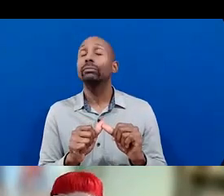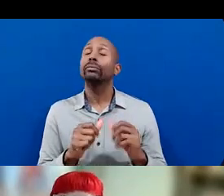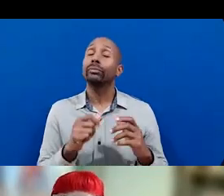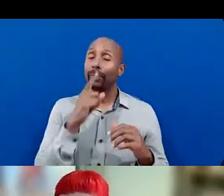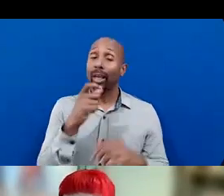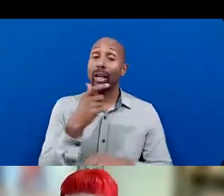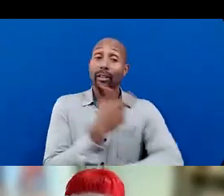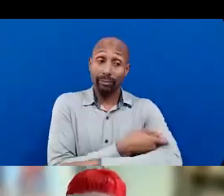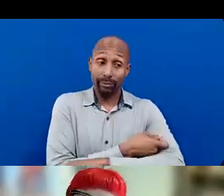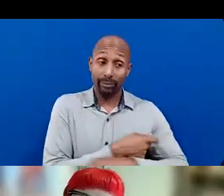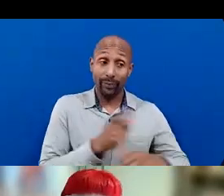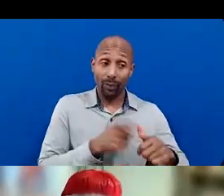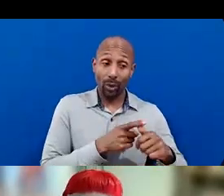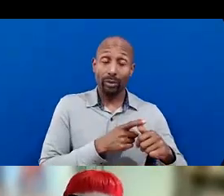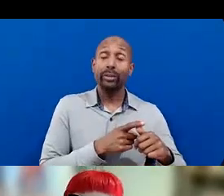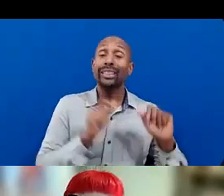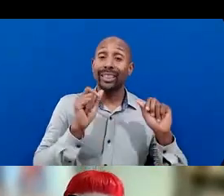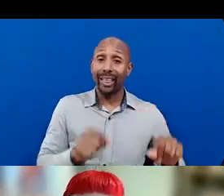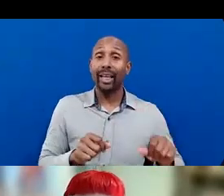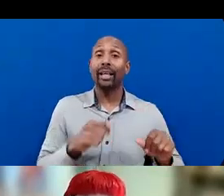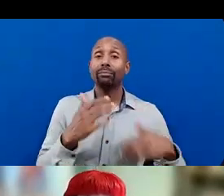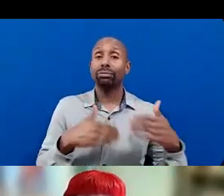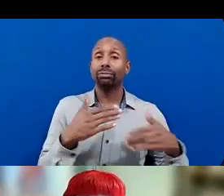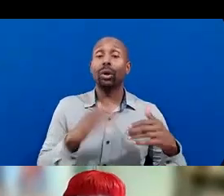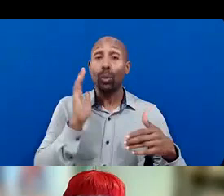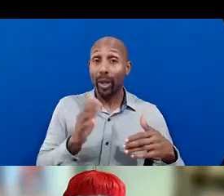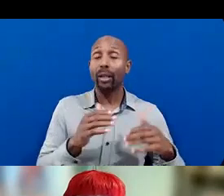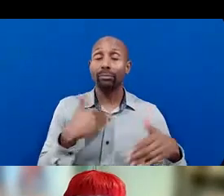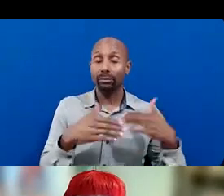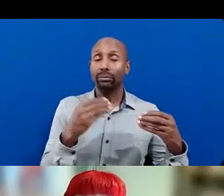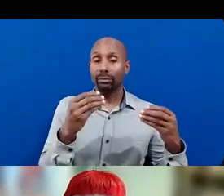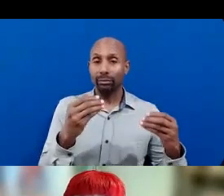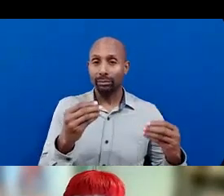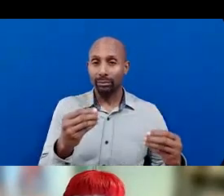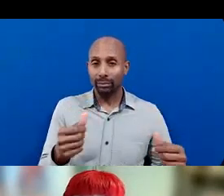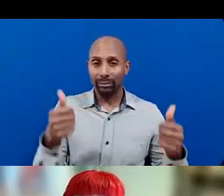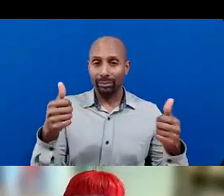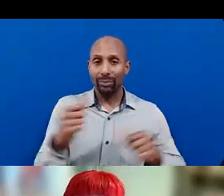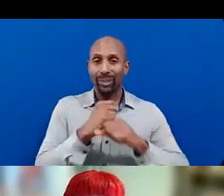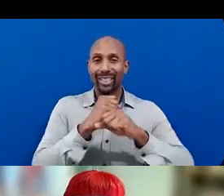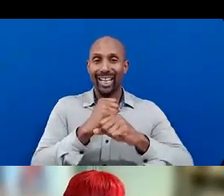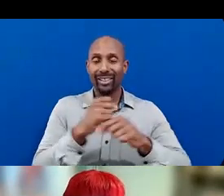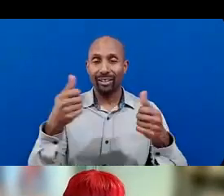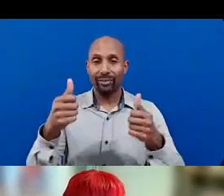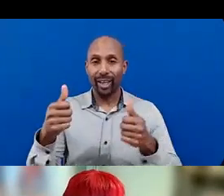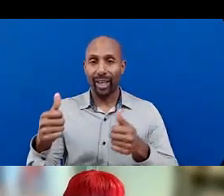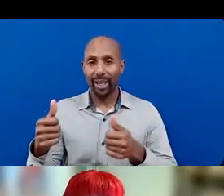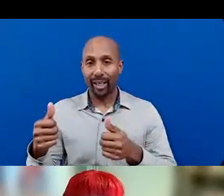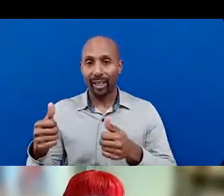these newer variants. And so it really is important to keep your immunity level up through the booster